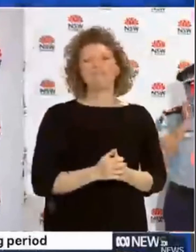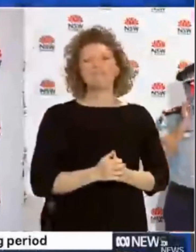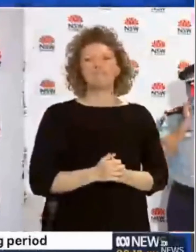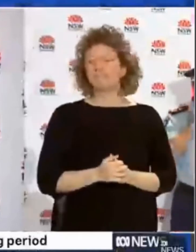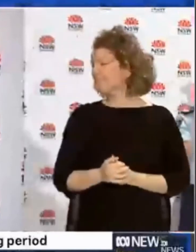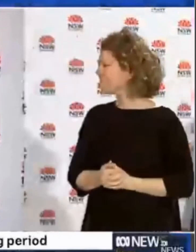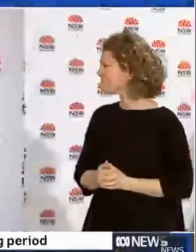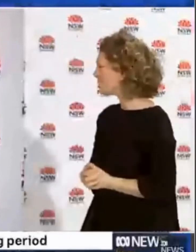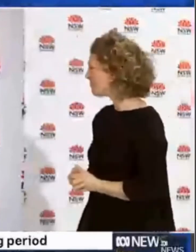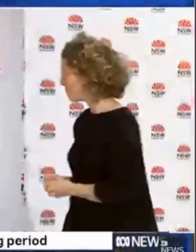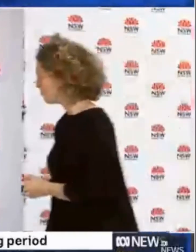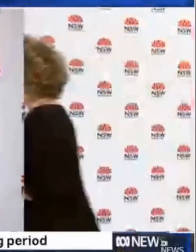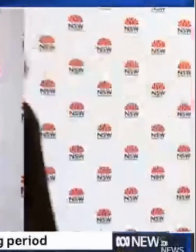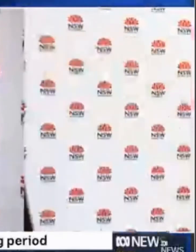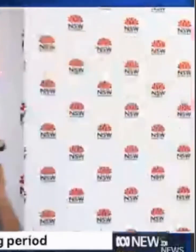I'm sorry, say that again.